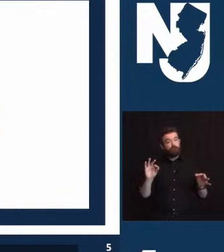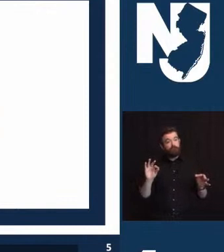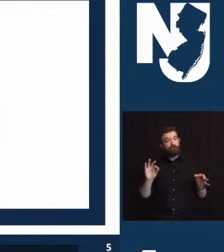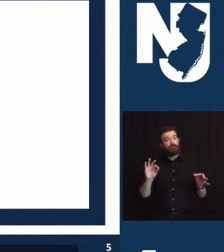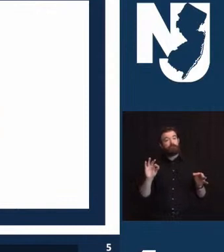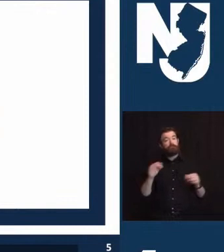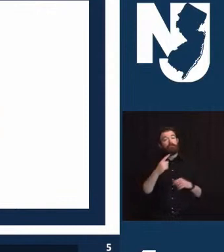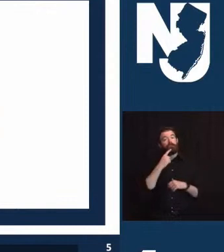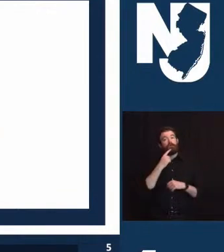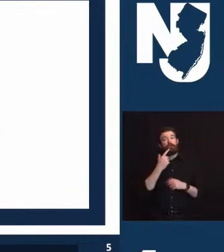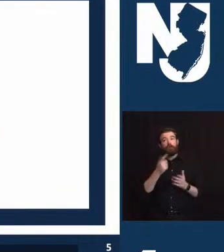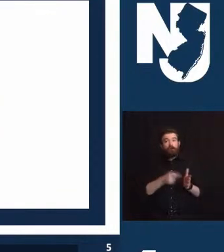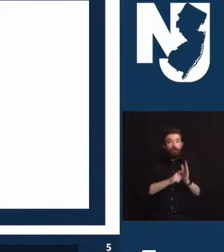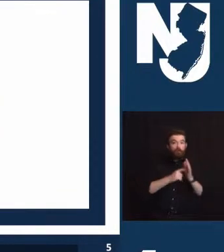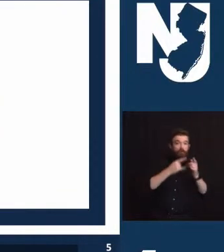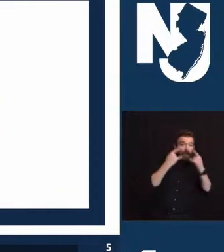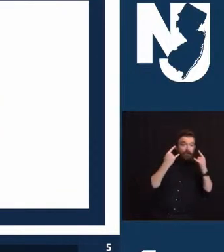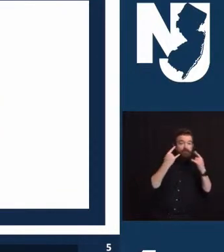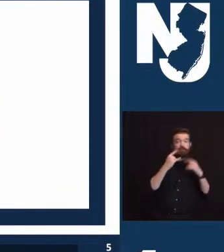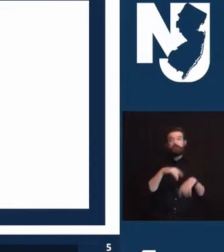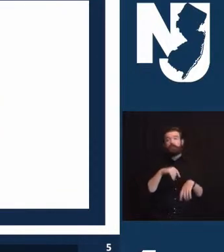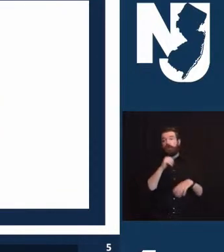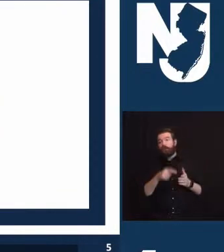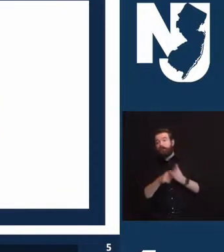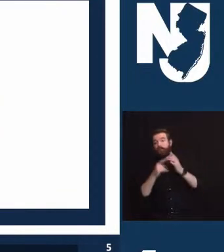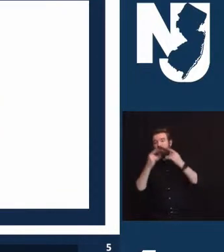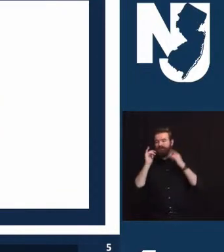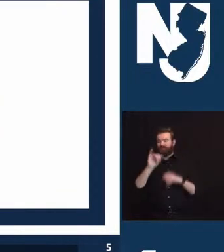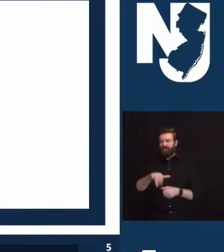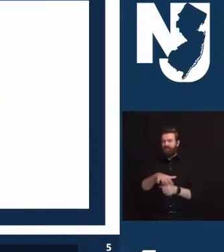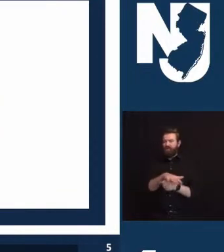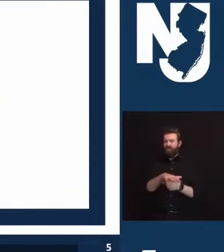CDC's announcement, I might add, that premature widespread